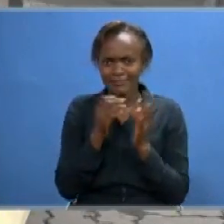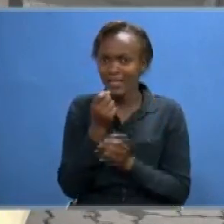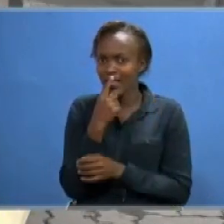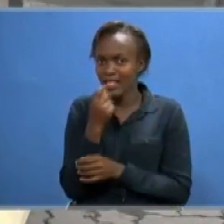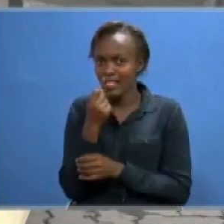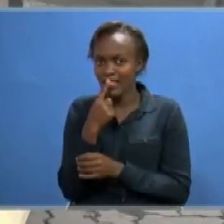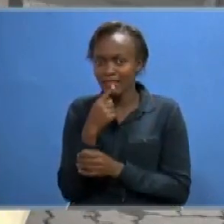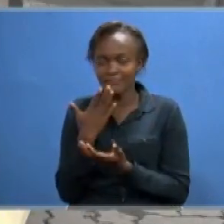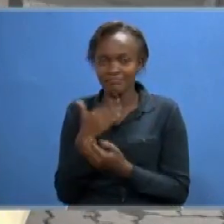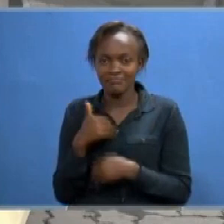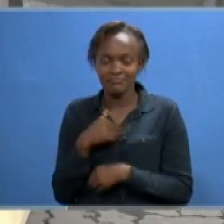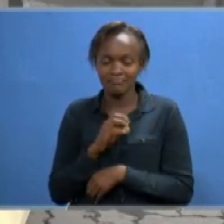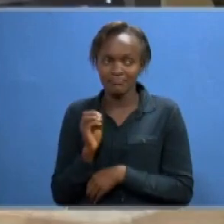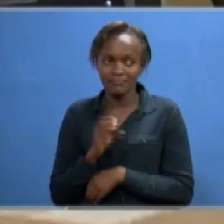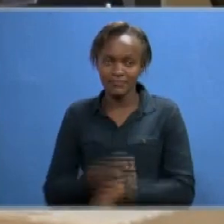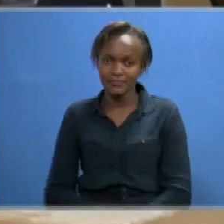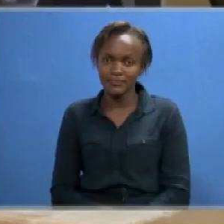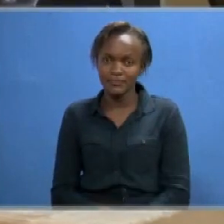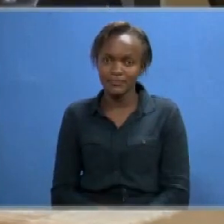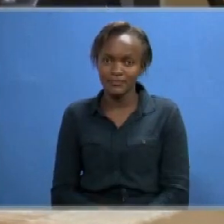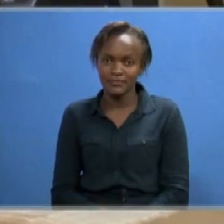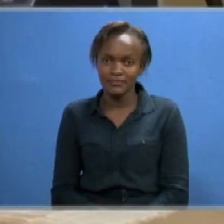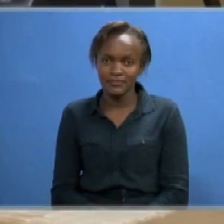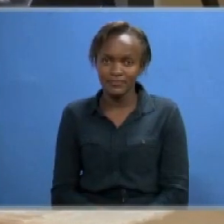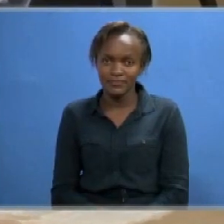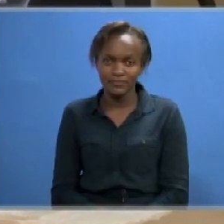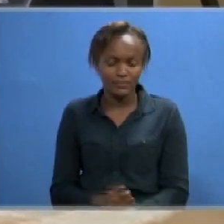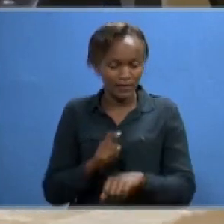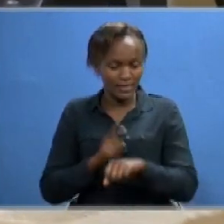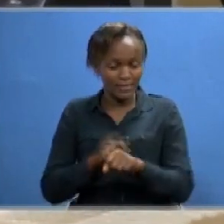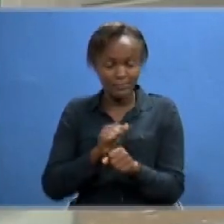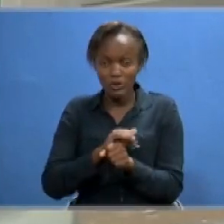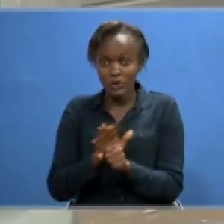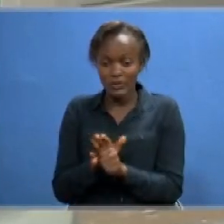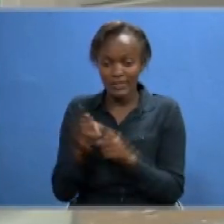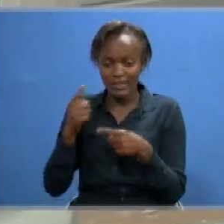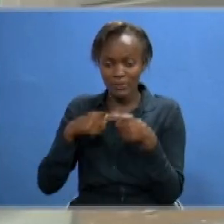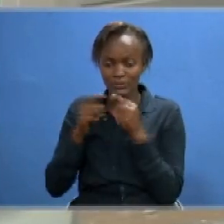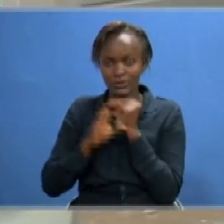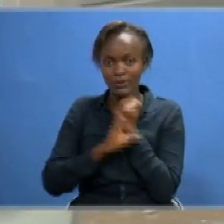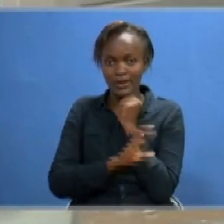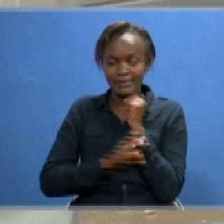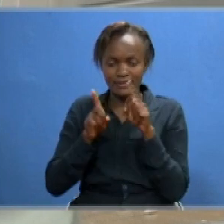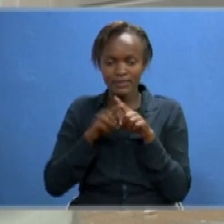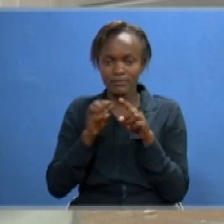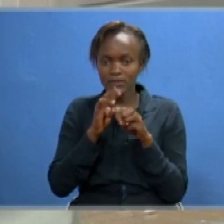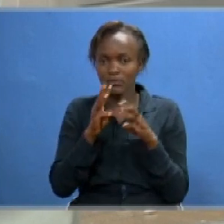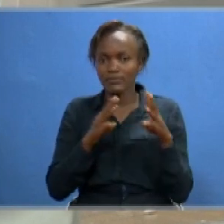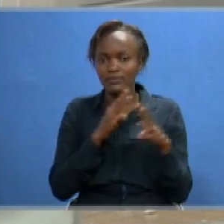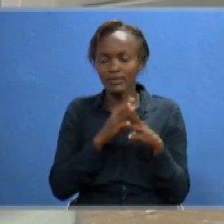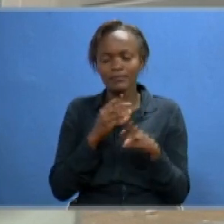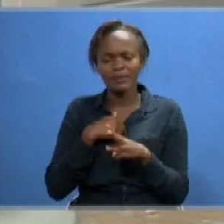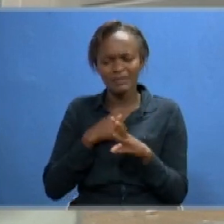testing coronavirus. When COVID-19 struck the country and in the world, I embarked